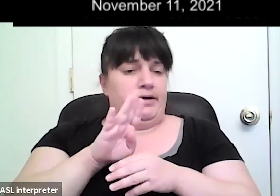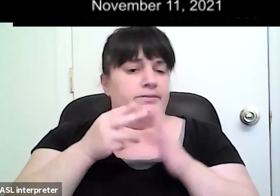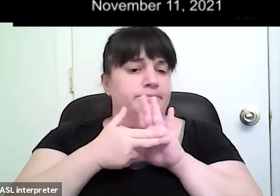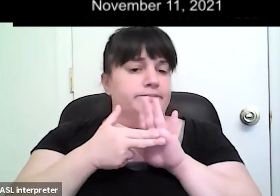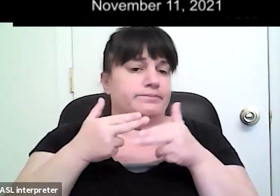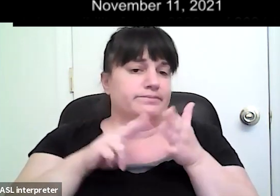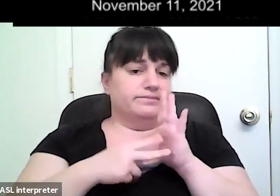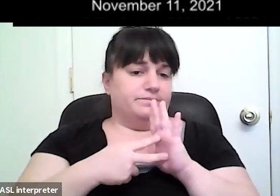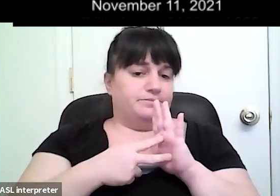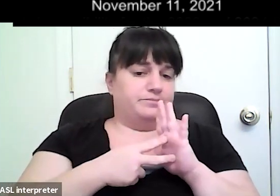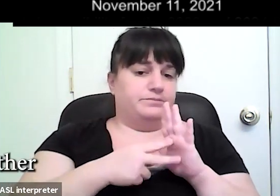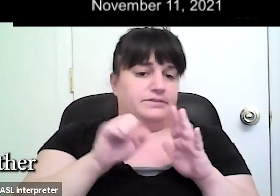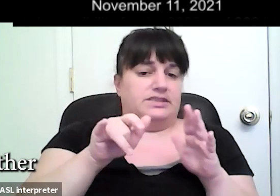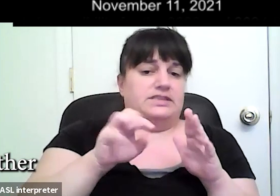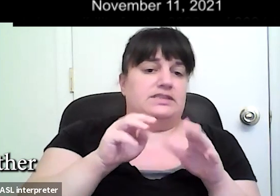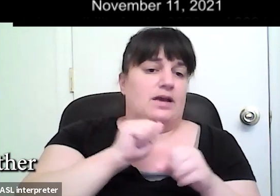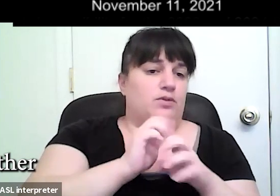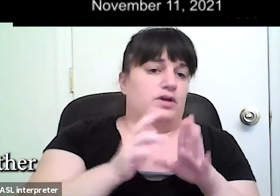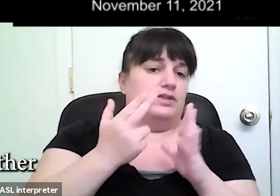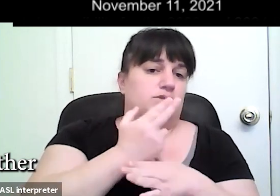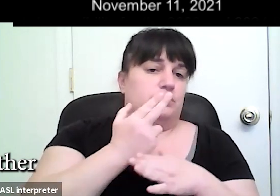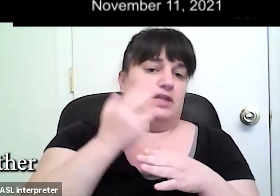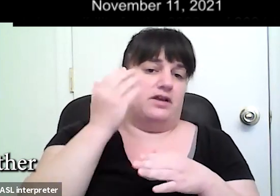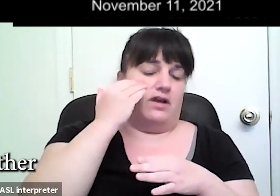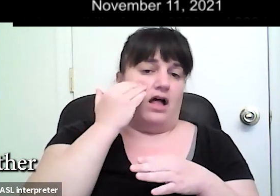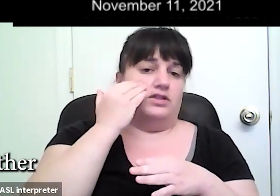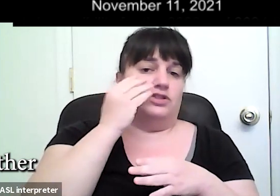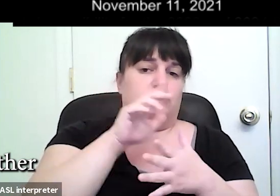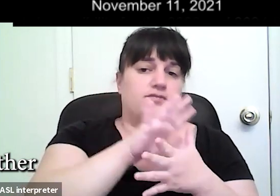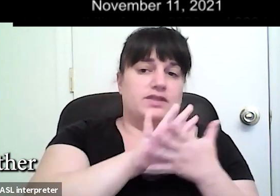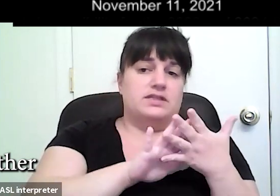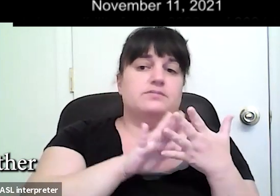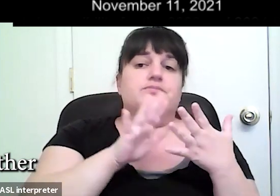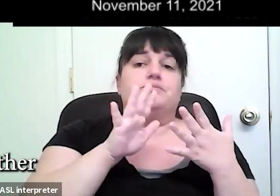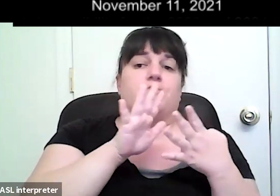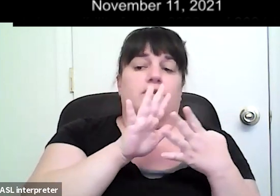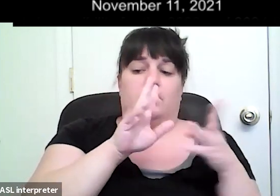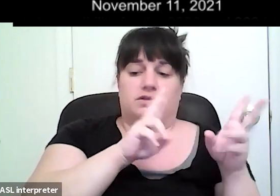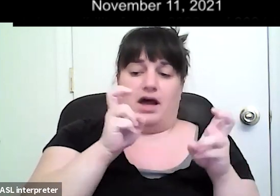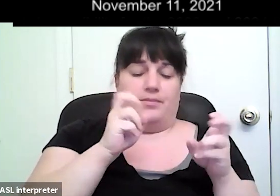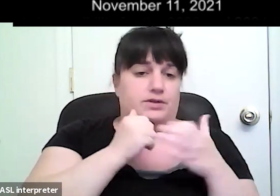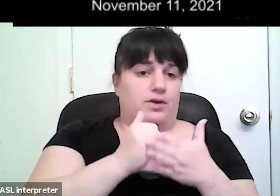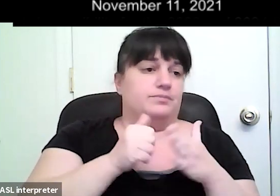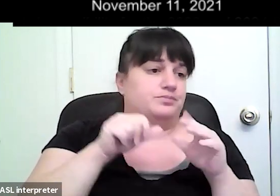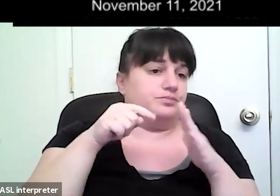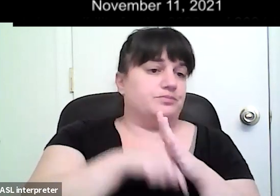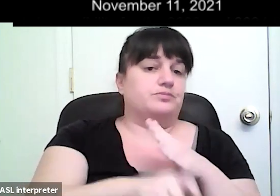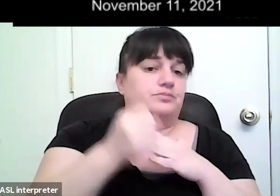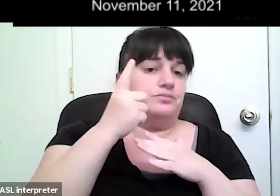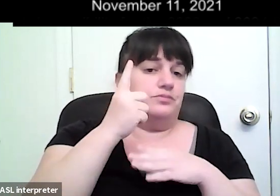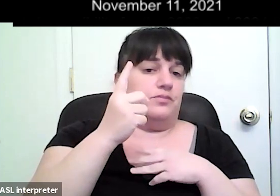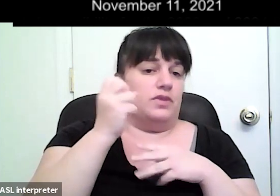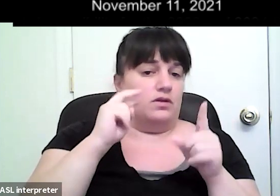as STEM employees utilize their knowledge of these subjects in order to help further their understanding of the world and